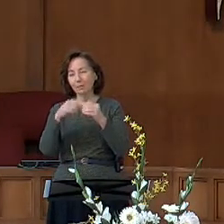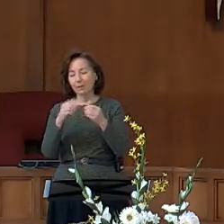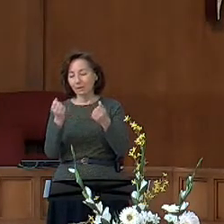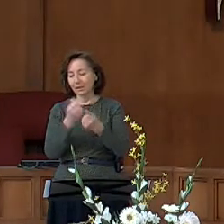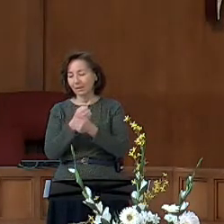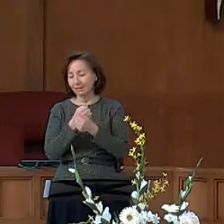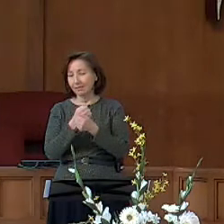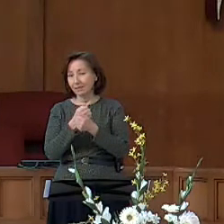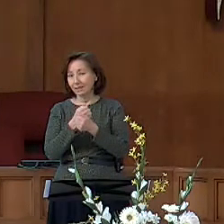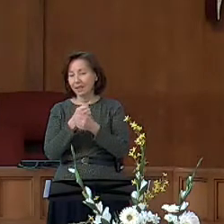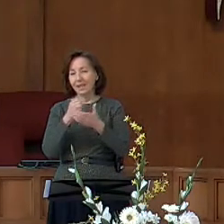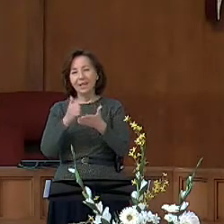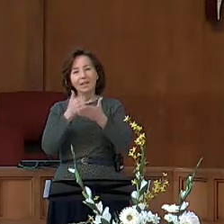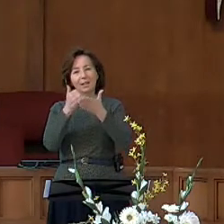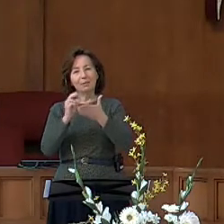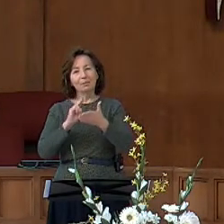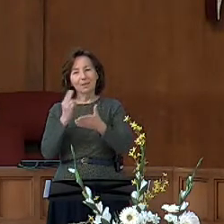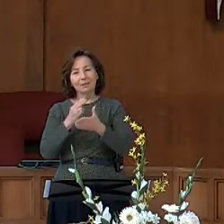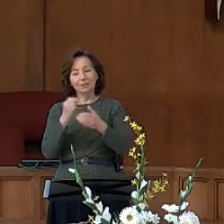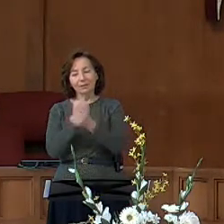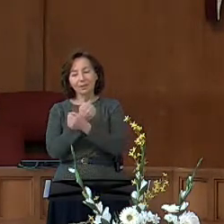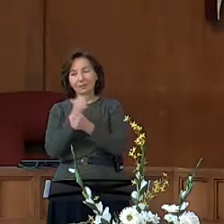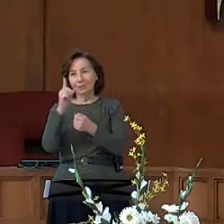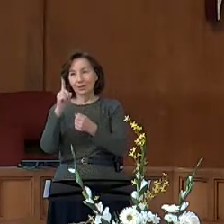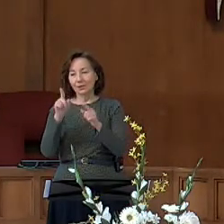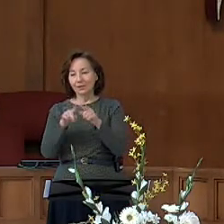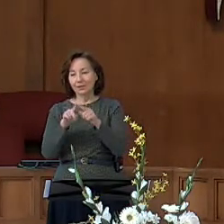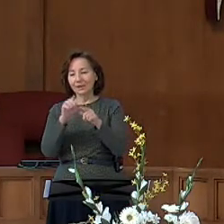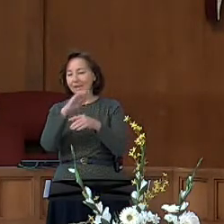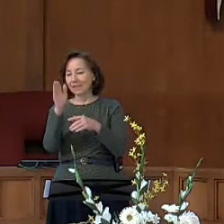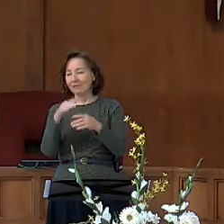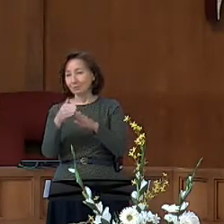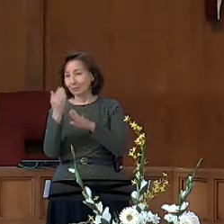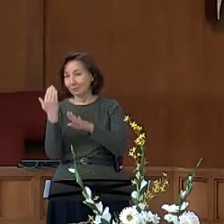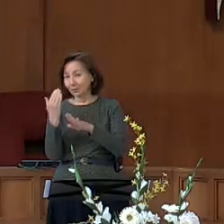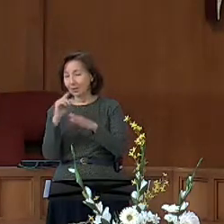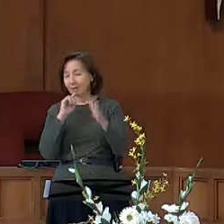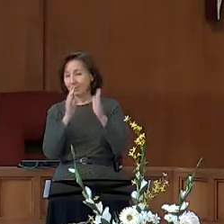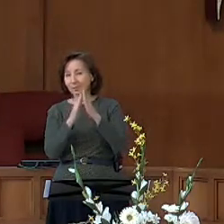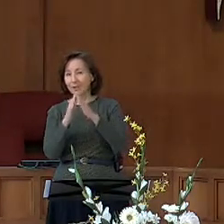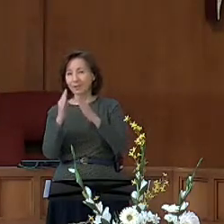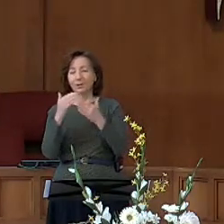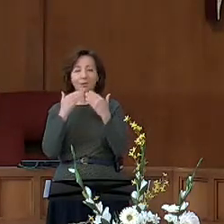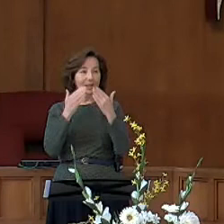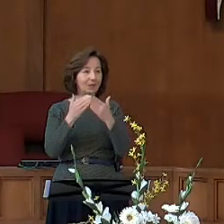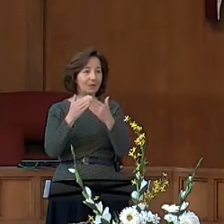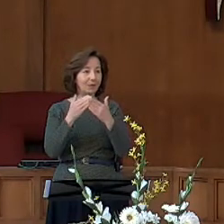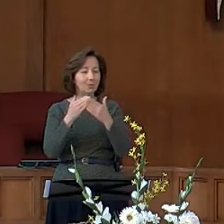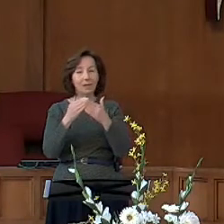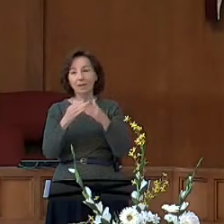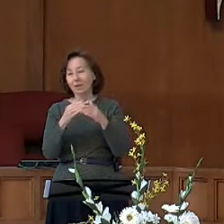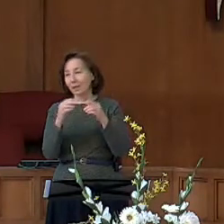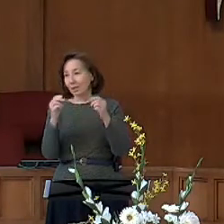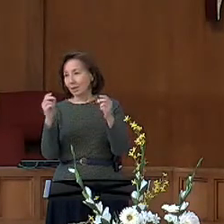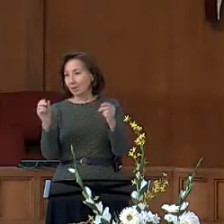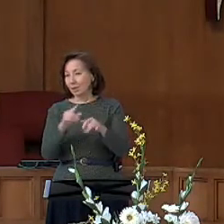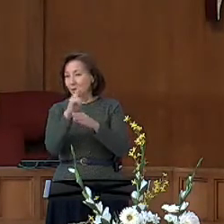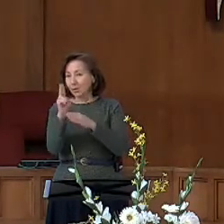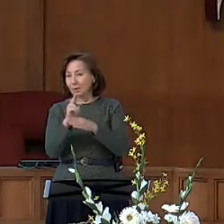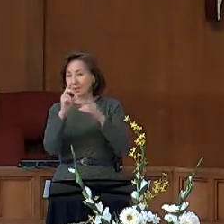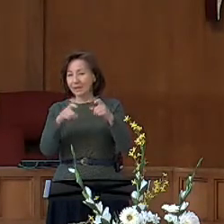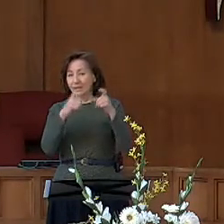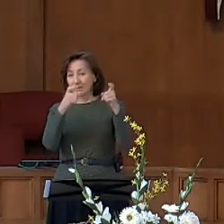time, help us to love you like we've never loved you before. We praise you and we thank you. Bless these gifts, multiply it. Use it for your